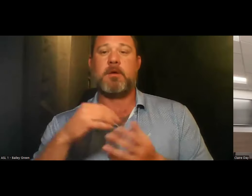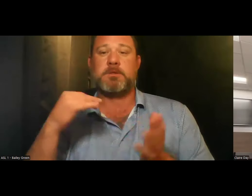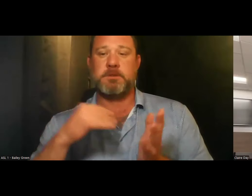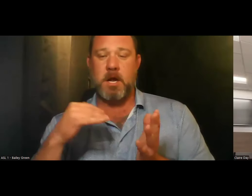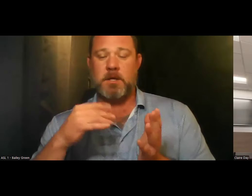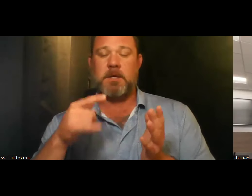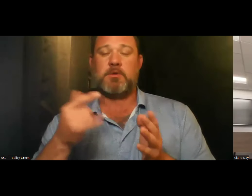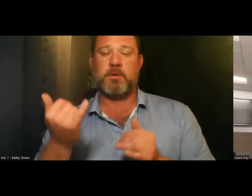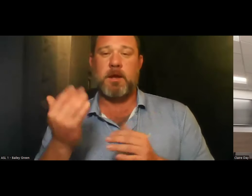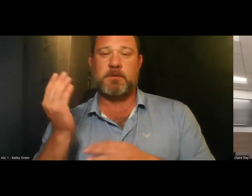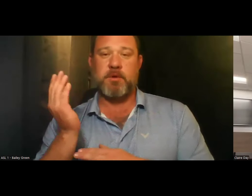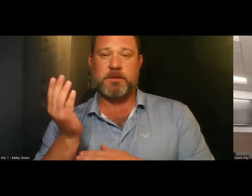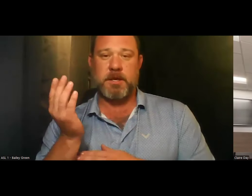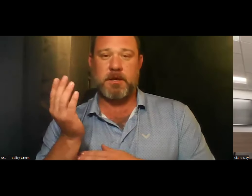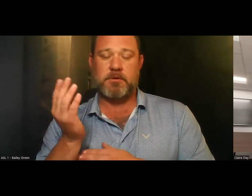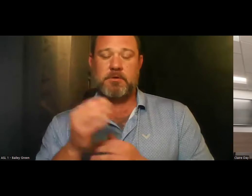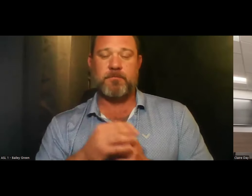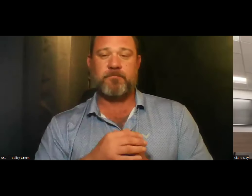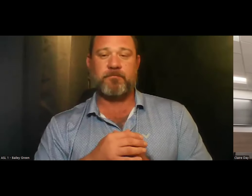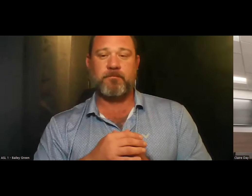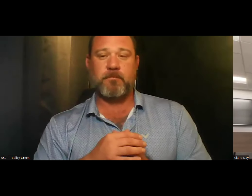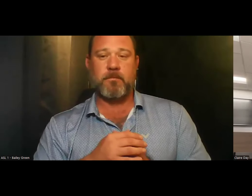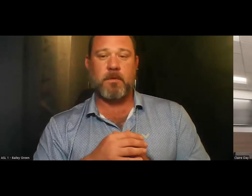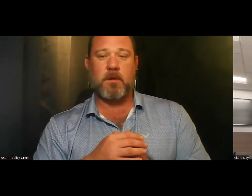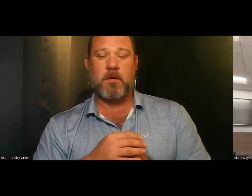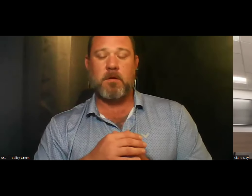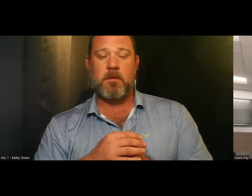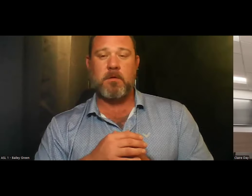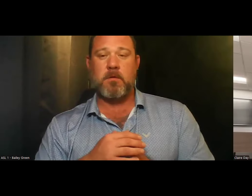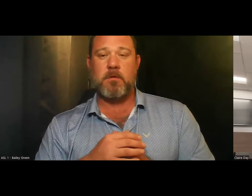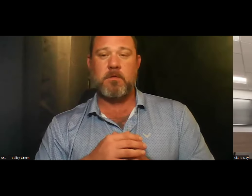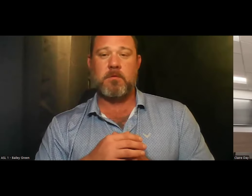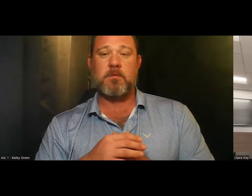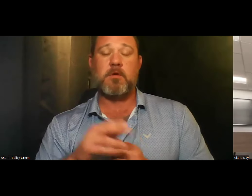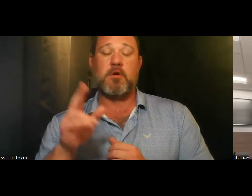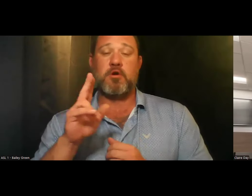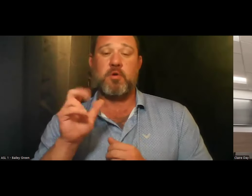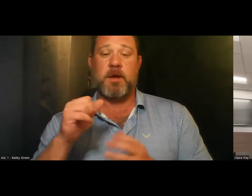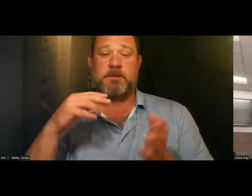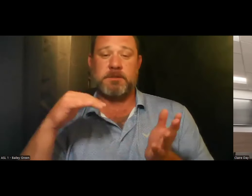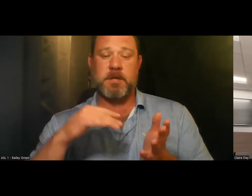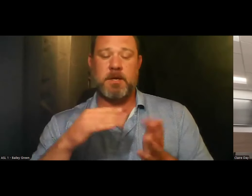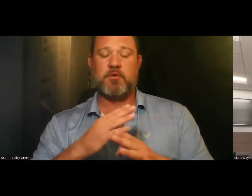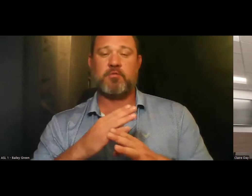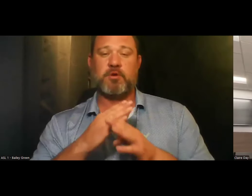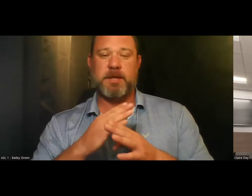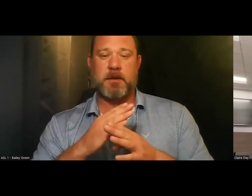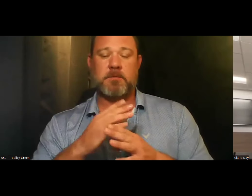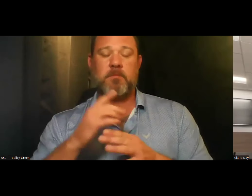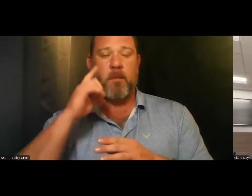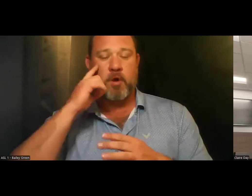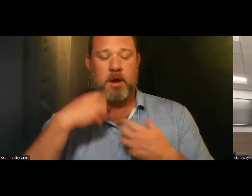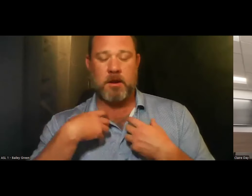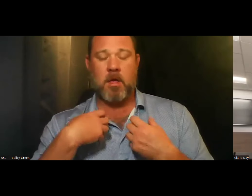today's presentation. For those that are not aware, the U.S. study to protect brain health through lifestyle intervention to reduce